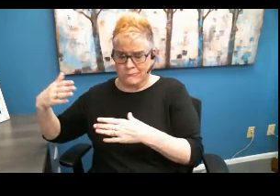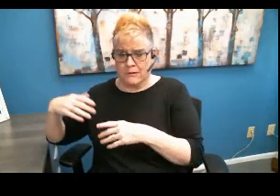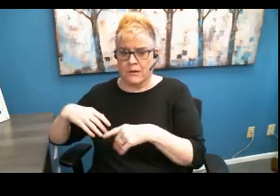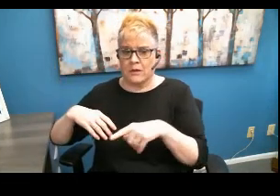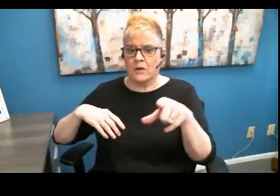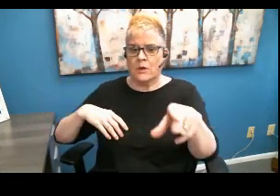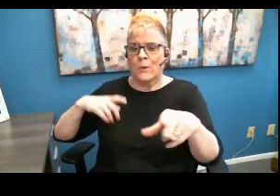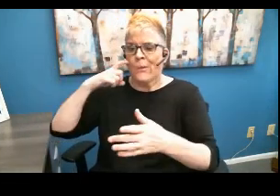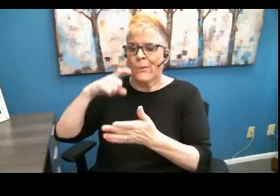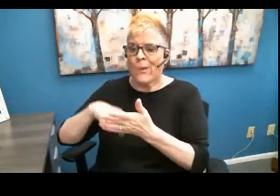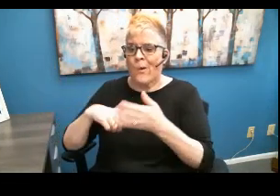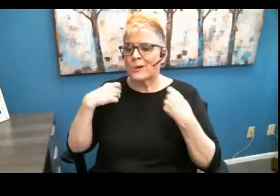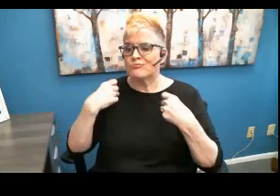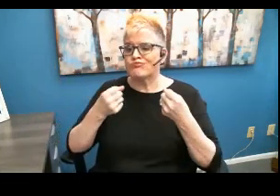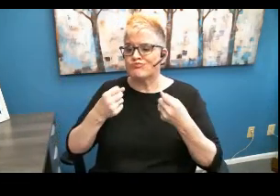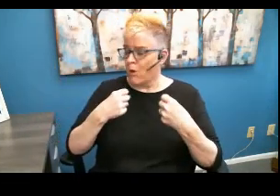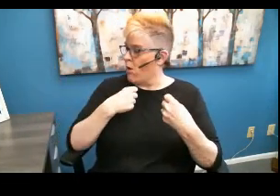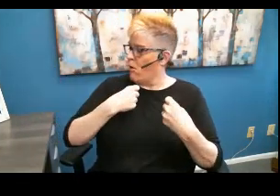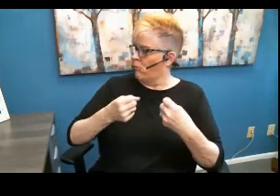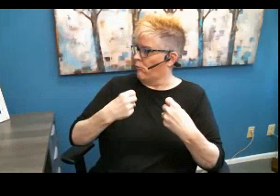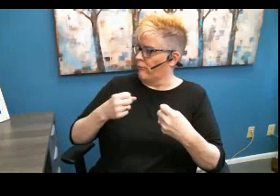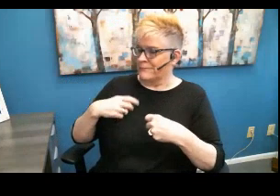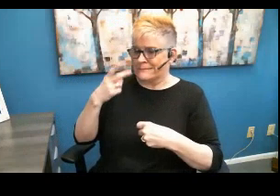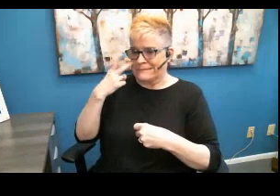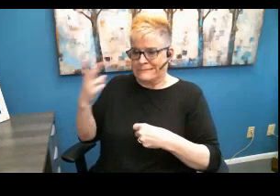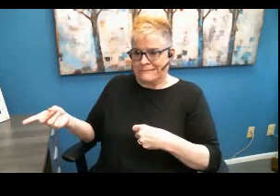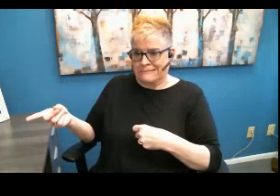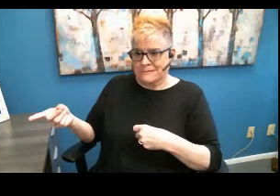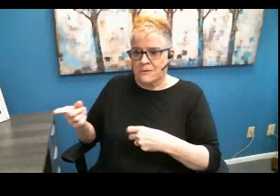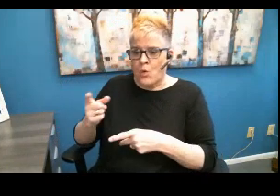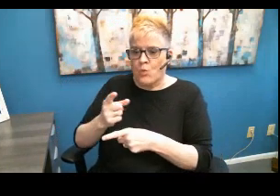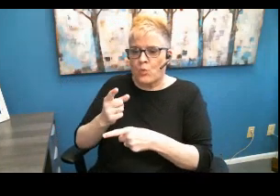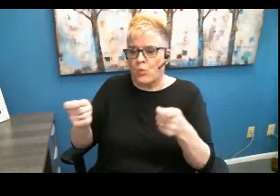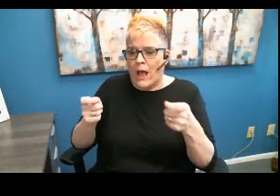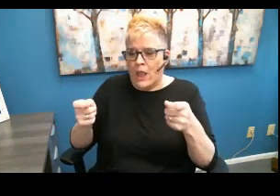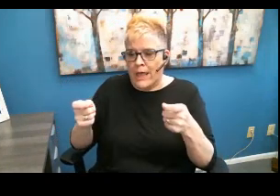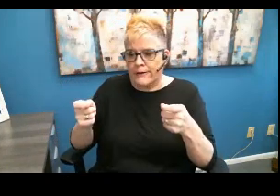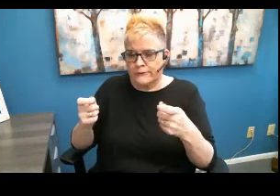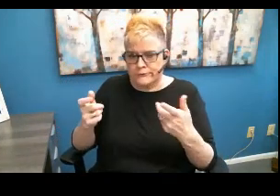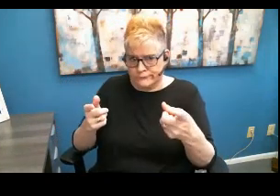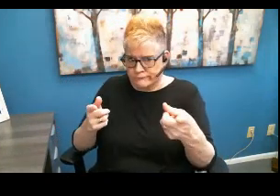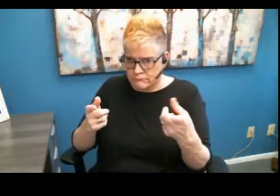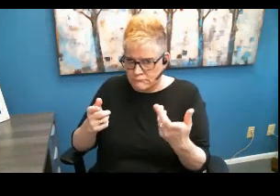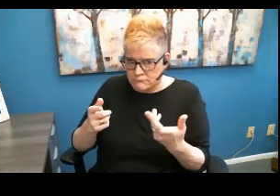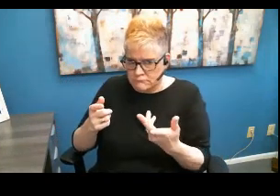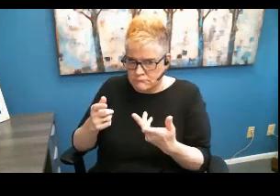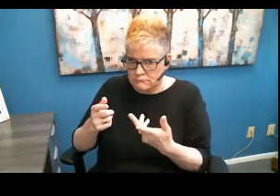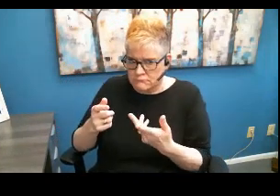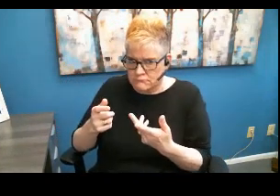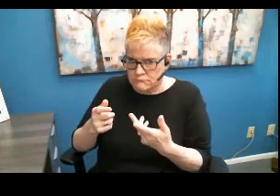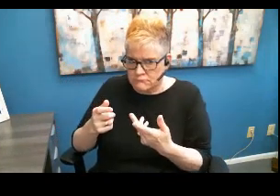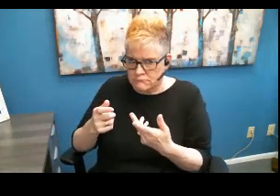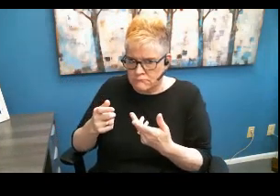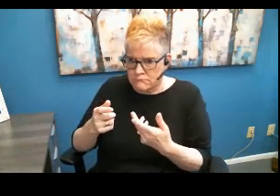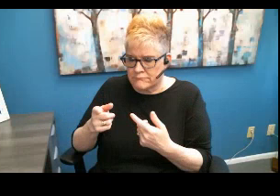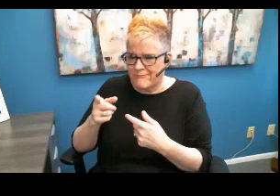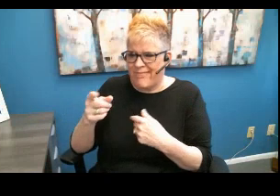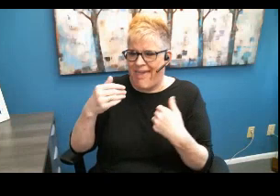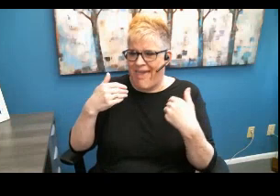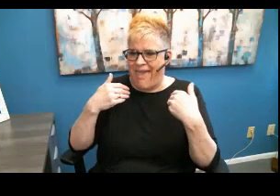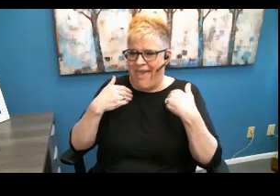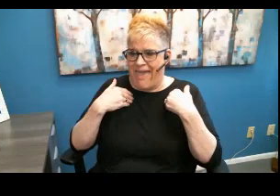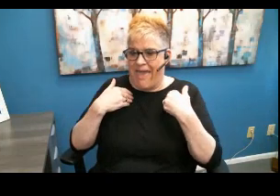these in your travels as well. These are actually regulators. These are mechanical devices that spring loaded, that take